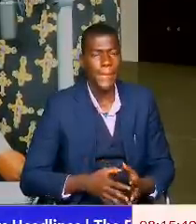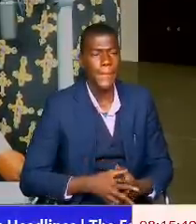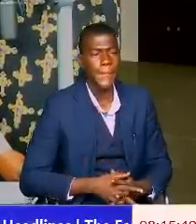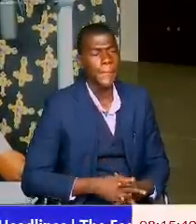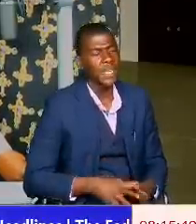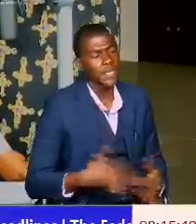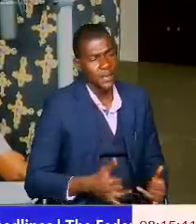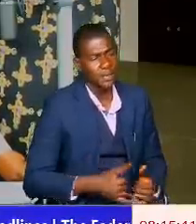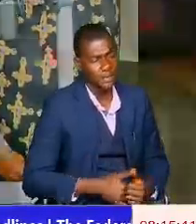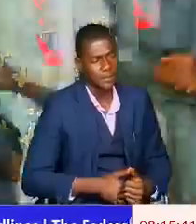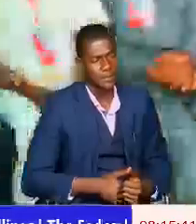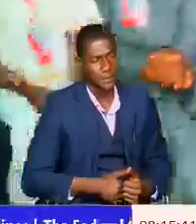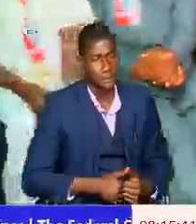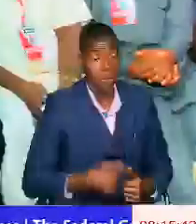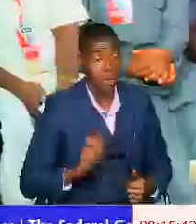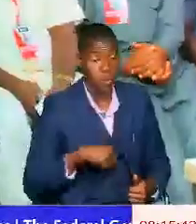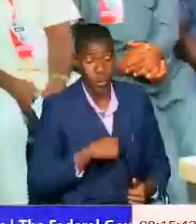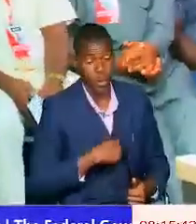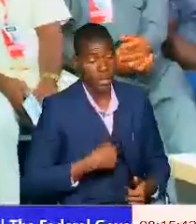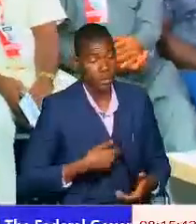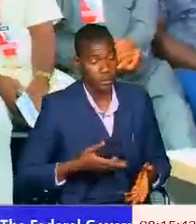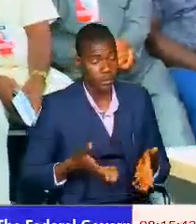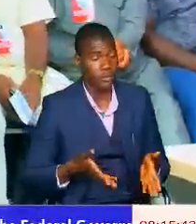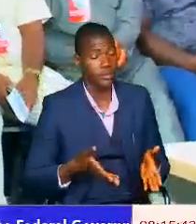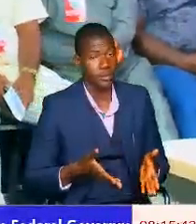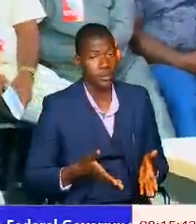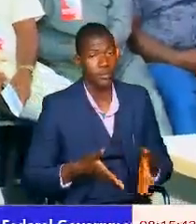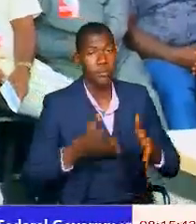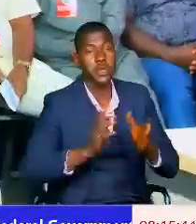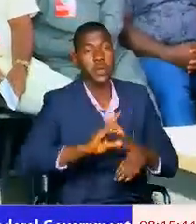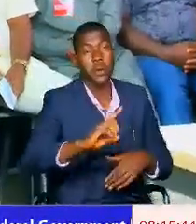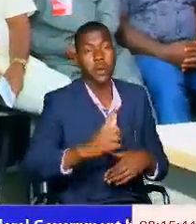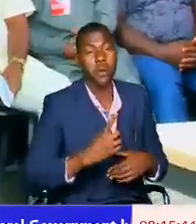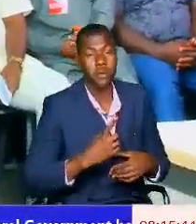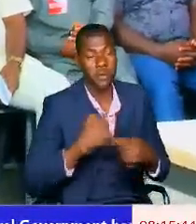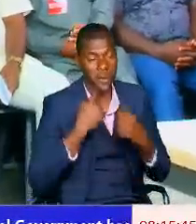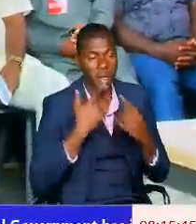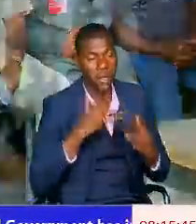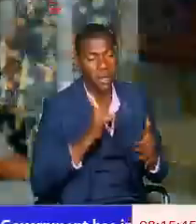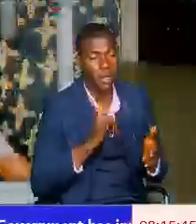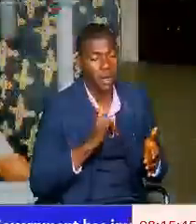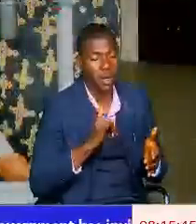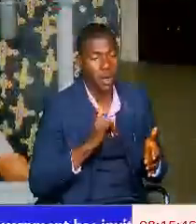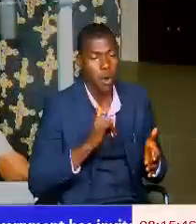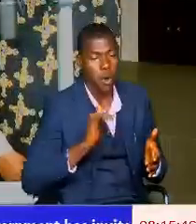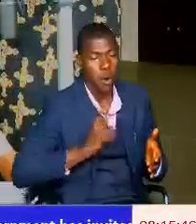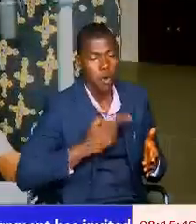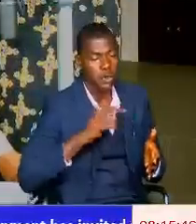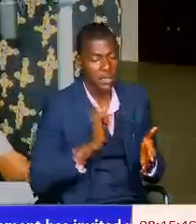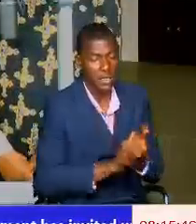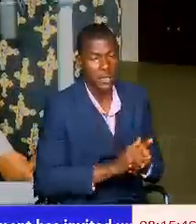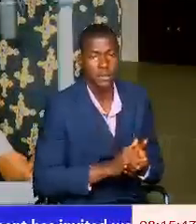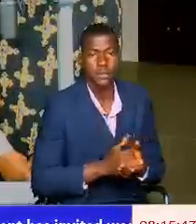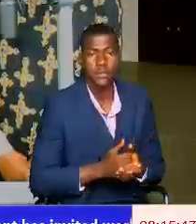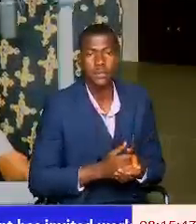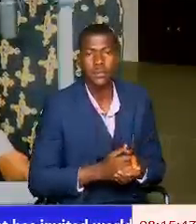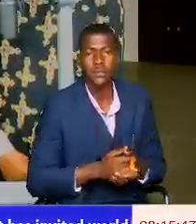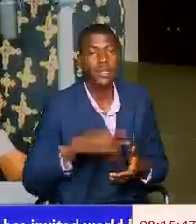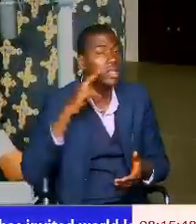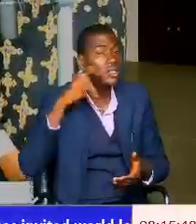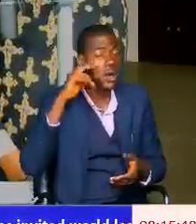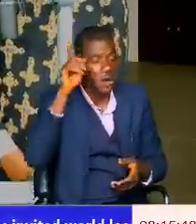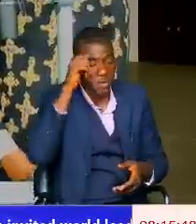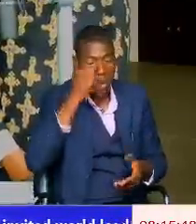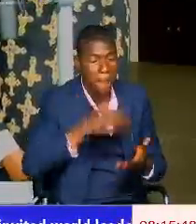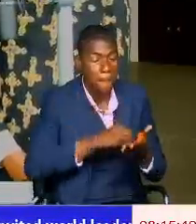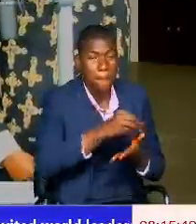We day here, somebody come tell us, say, aeroplane day, where Nigerian government buy. How much will I hear? How much